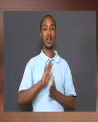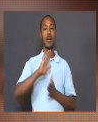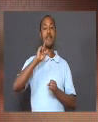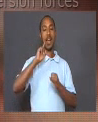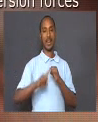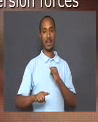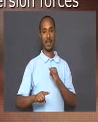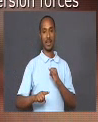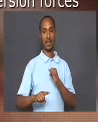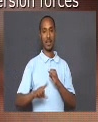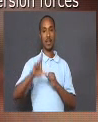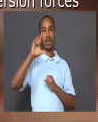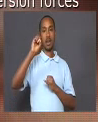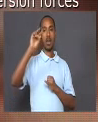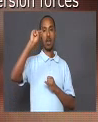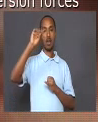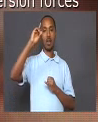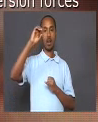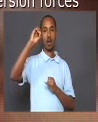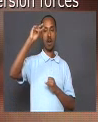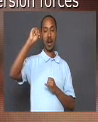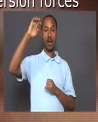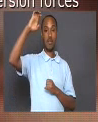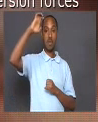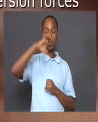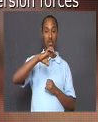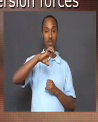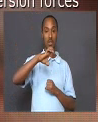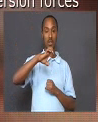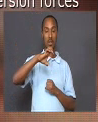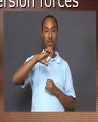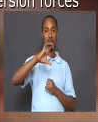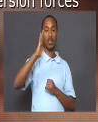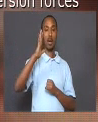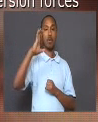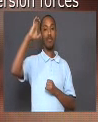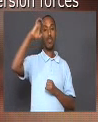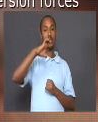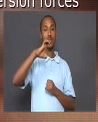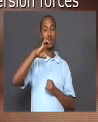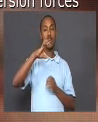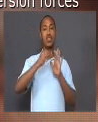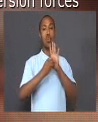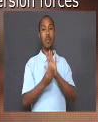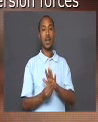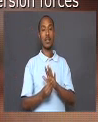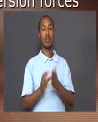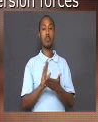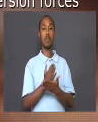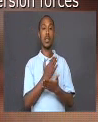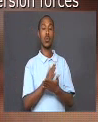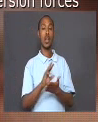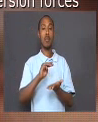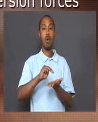Finally, London forces, the weakest type of force, would be dominant between